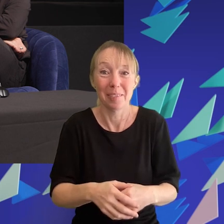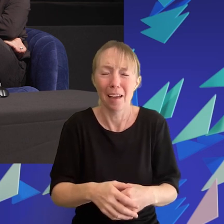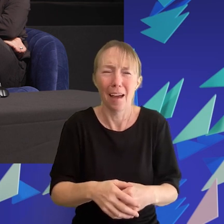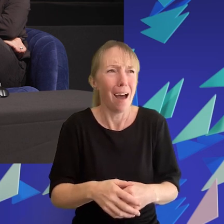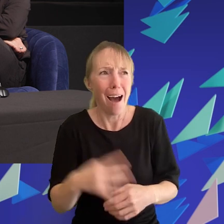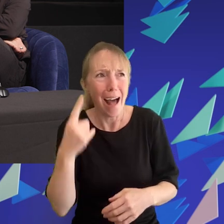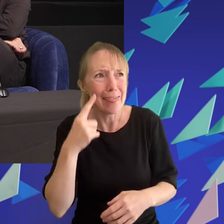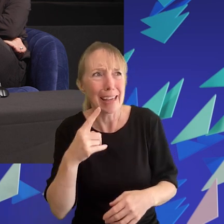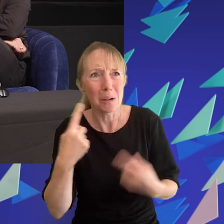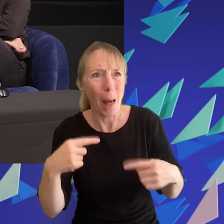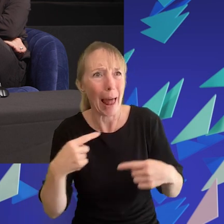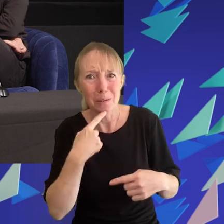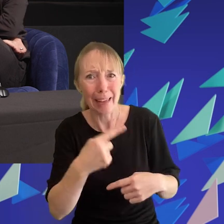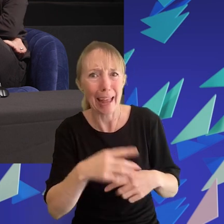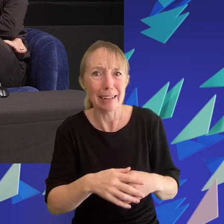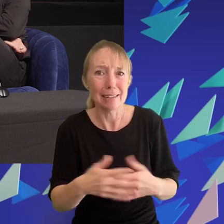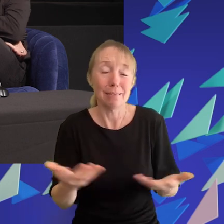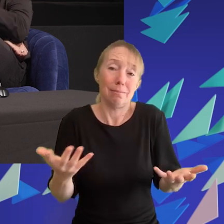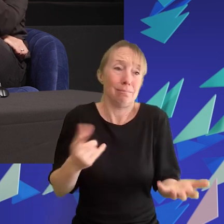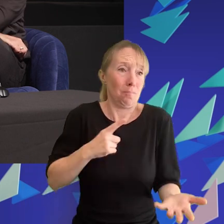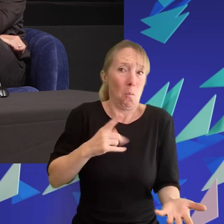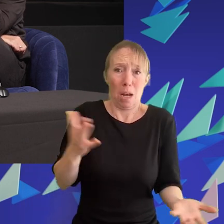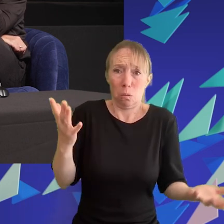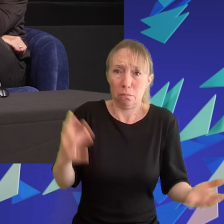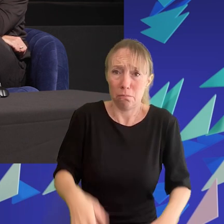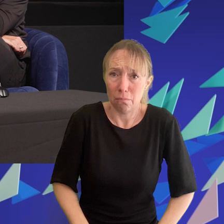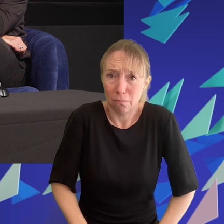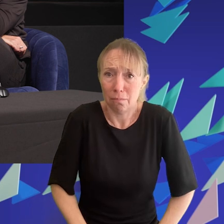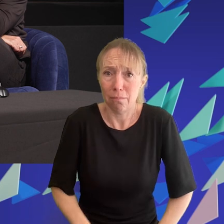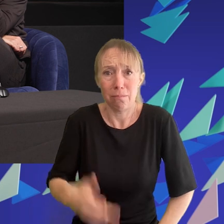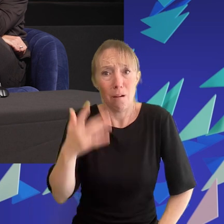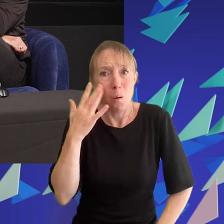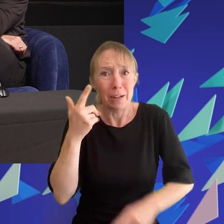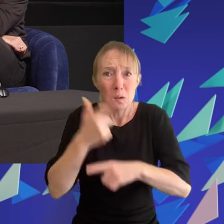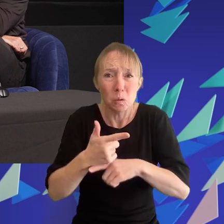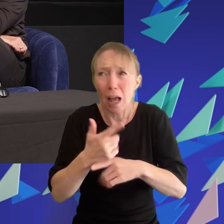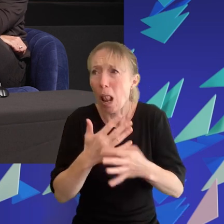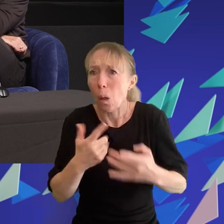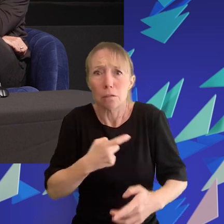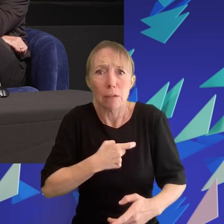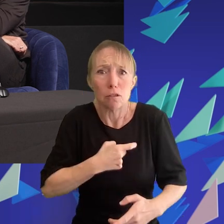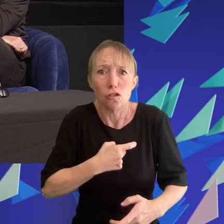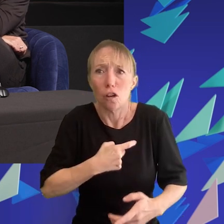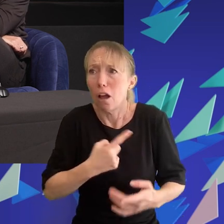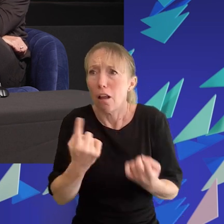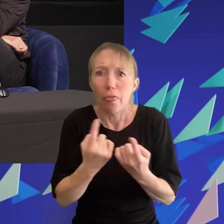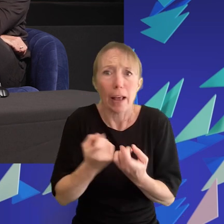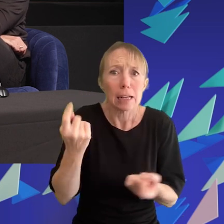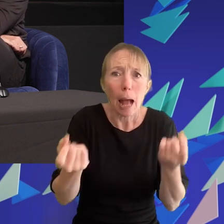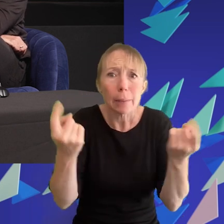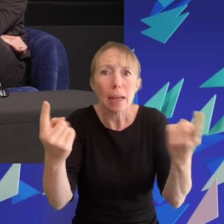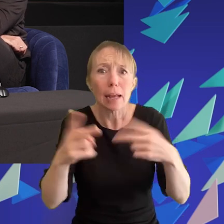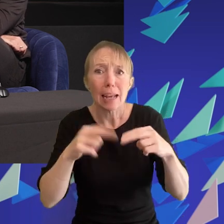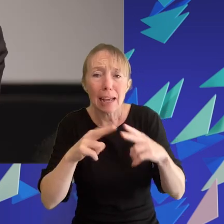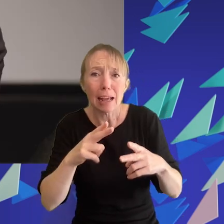And I don't think you should be saying these things. Why not? No, it's obviously when you're shooting, it's a lot of tension, a lot of things going on. And if